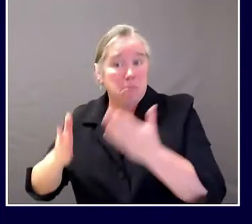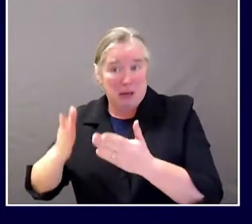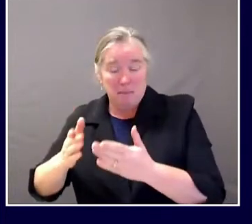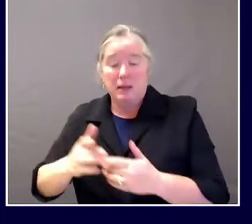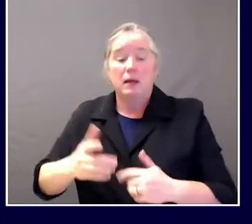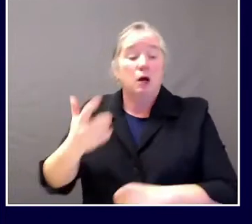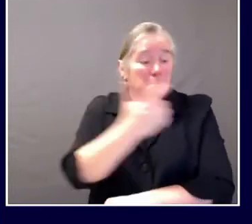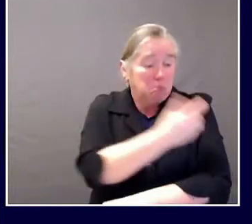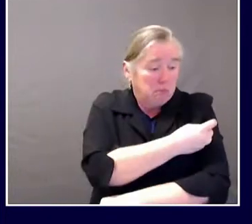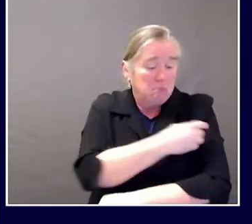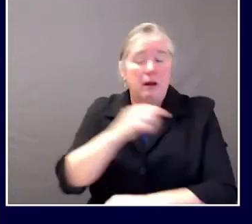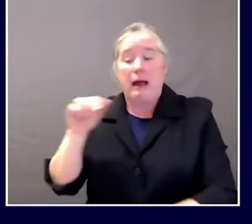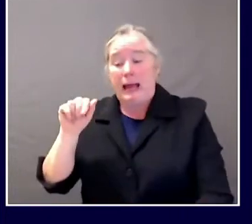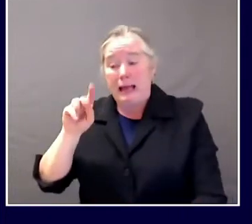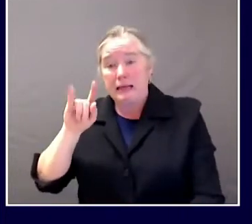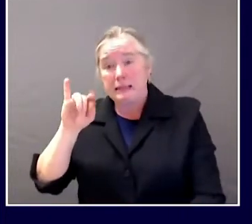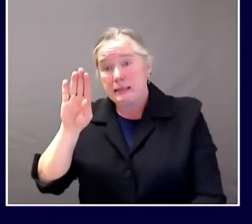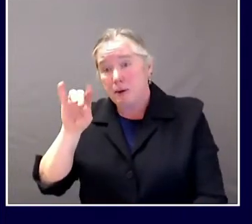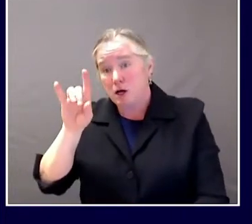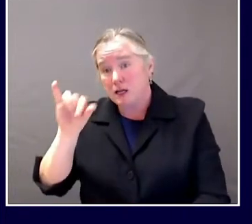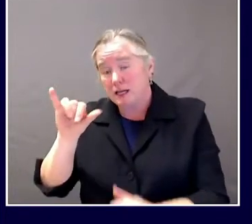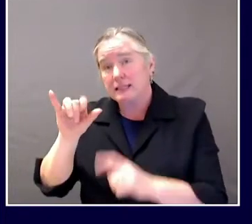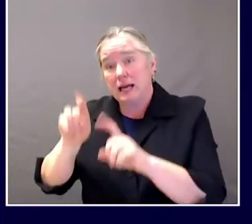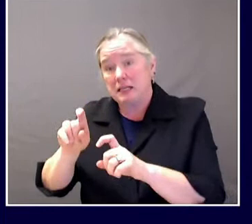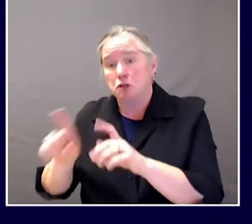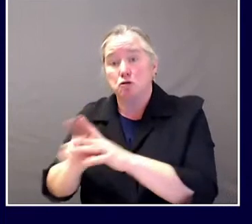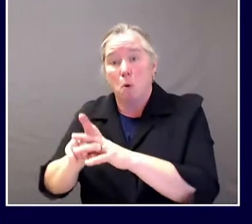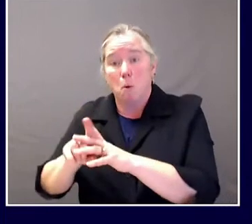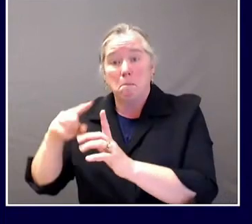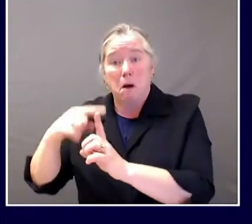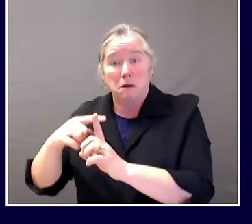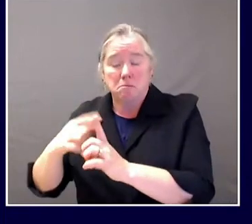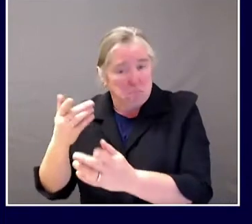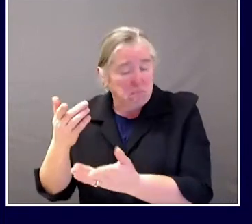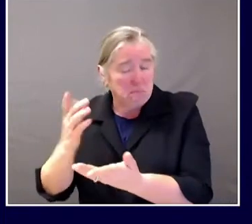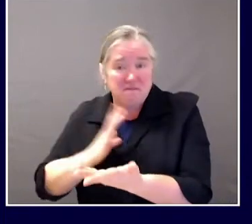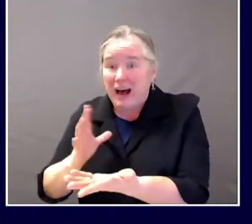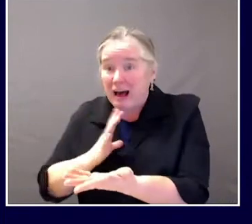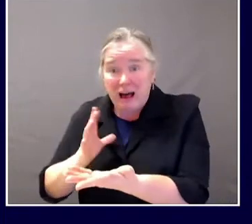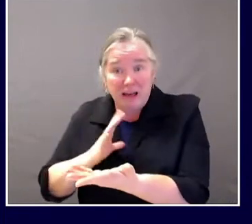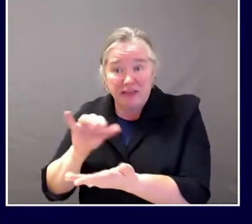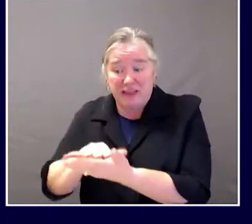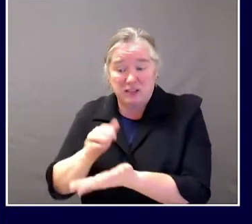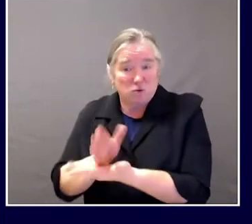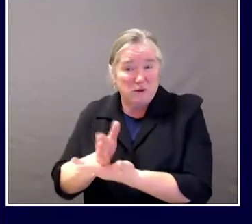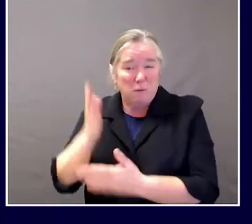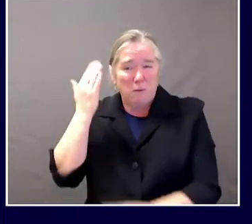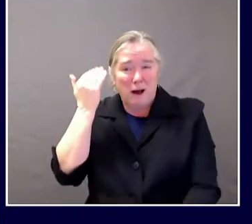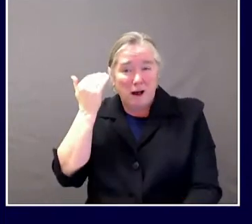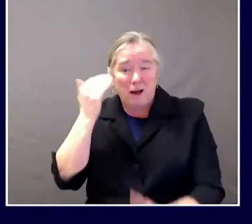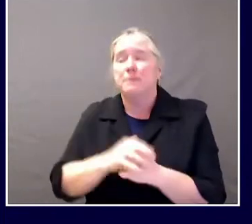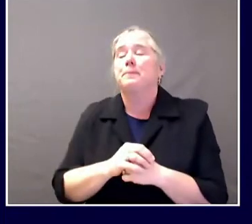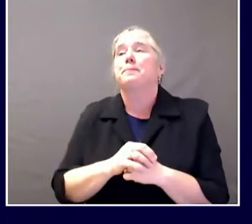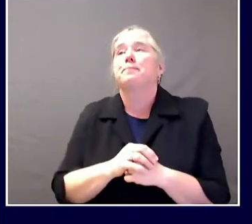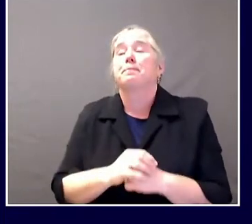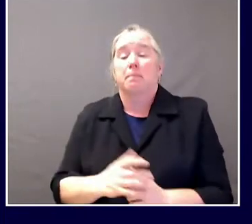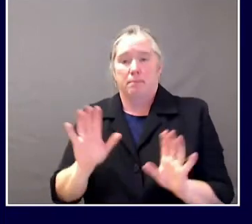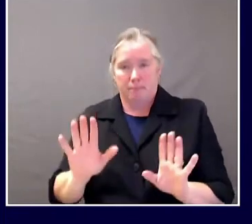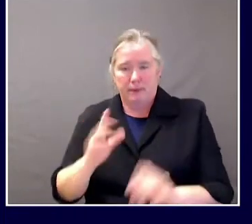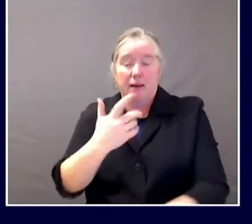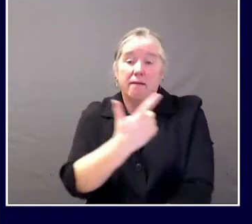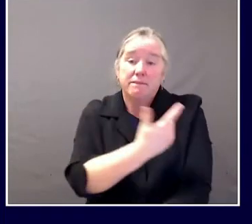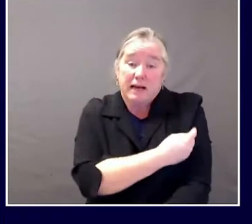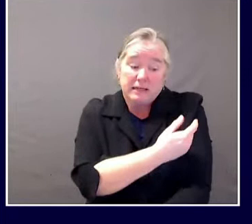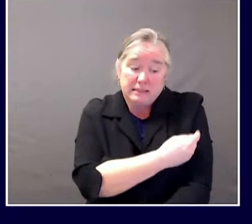COVID. The reason I say that's not a bad thing is that the way vaccines work is